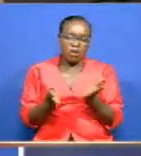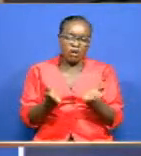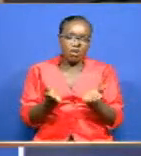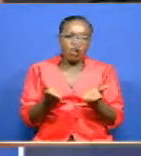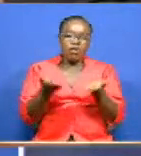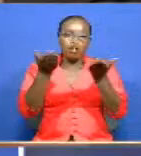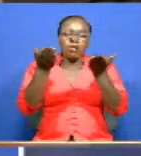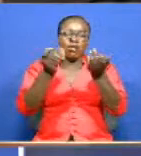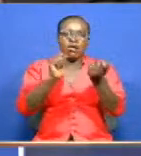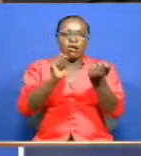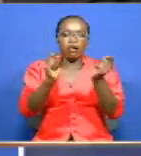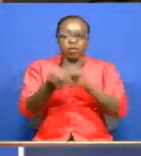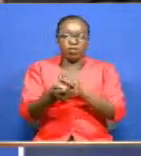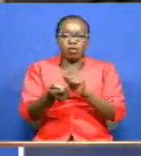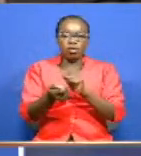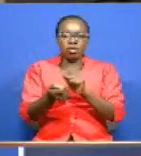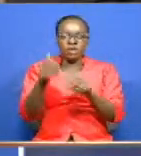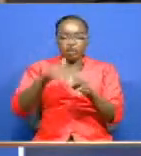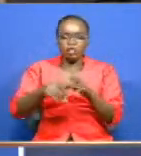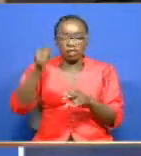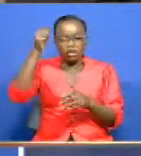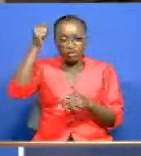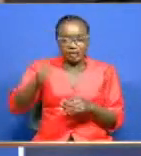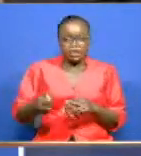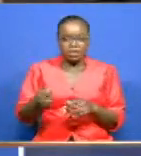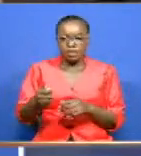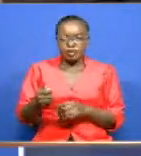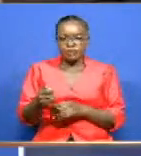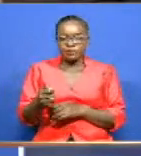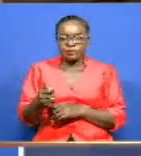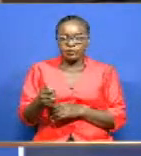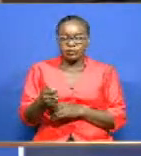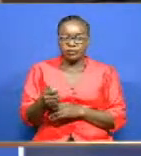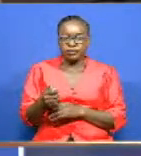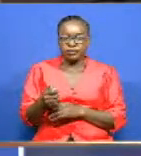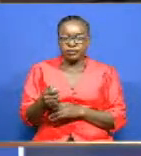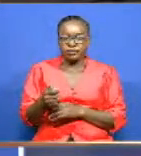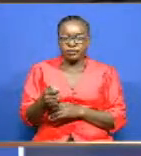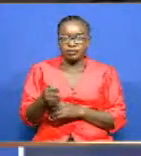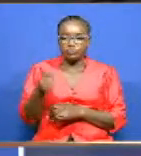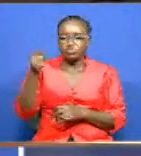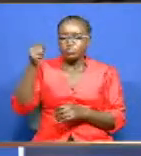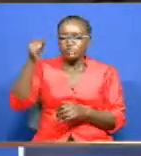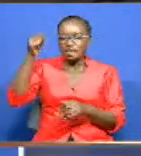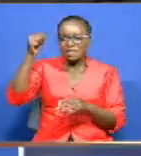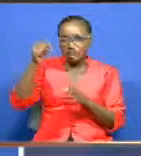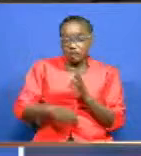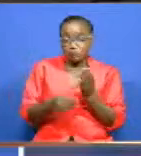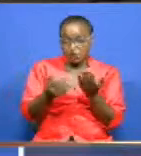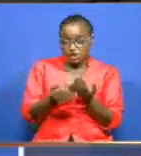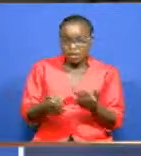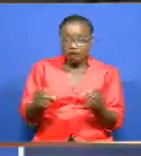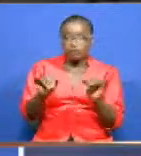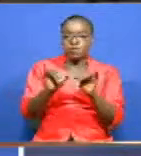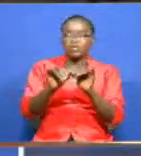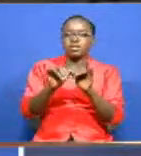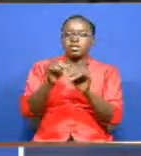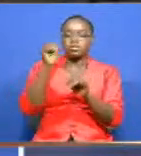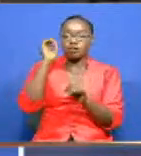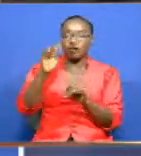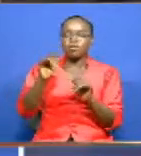accelerated transformation in the judiciary. It deepened independence of the